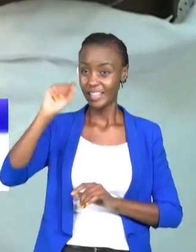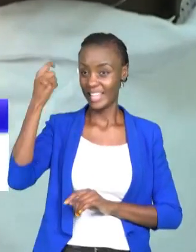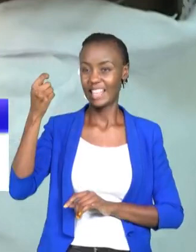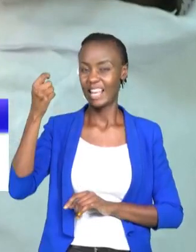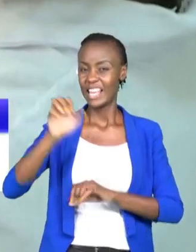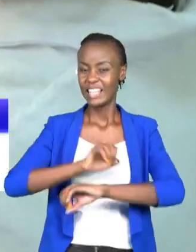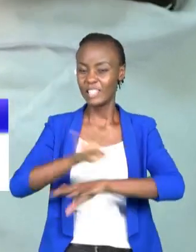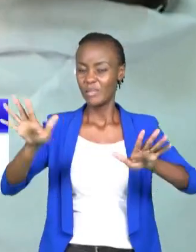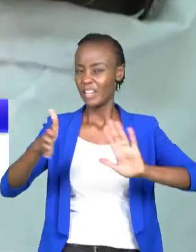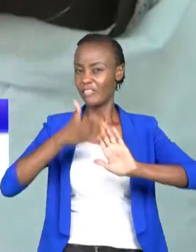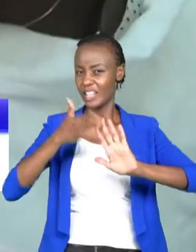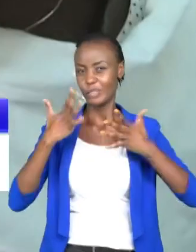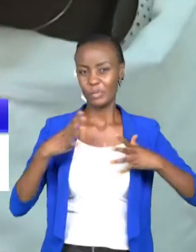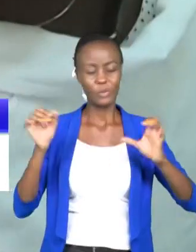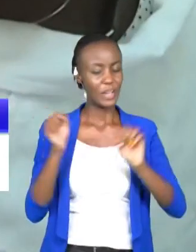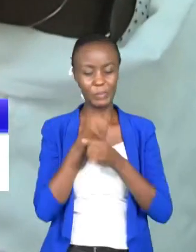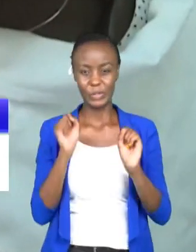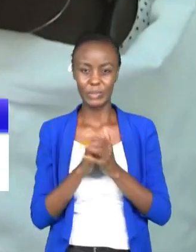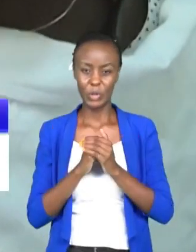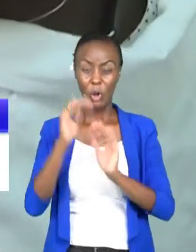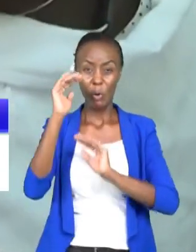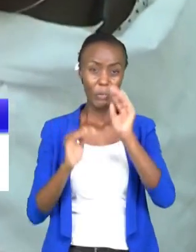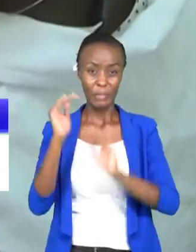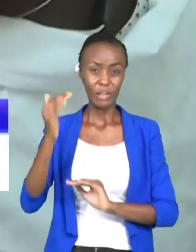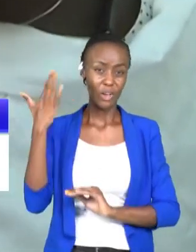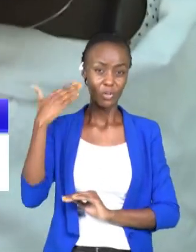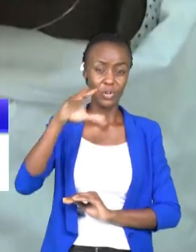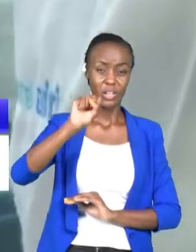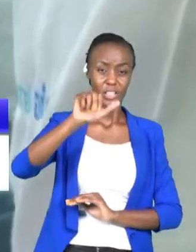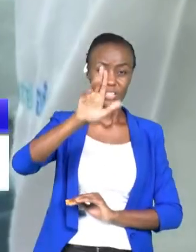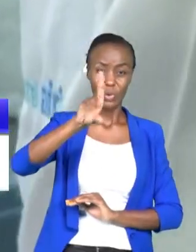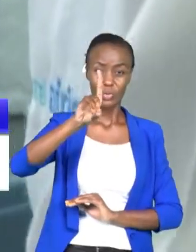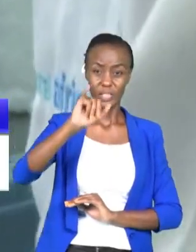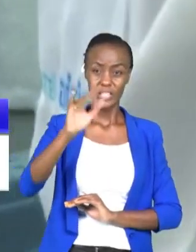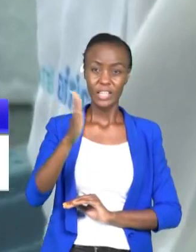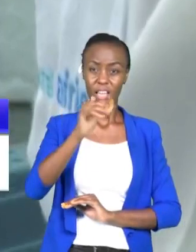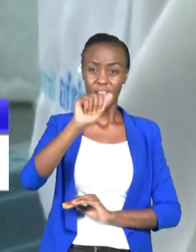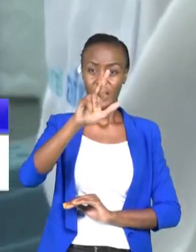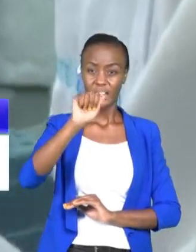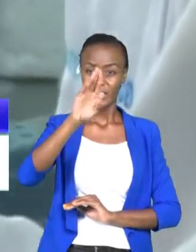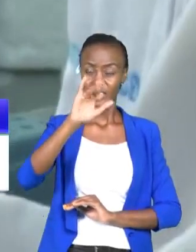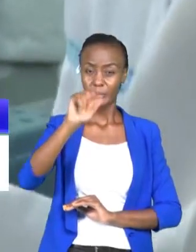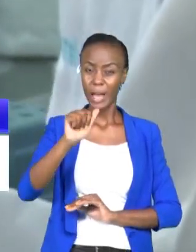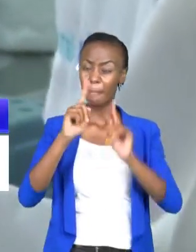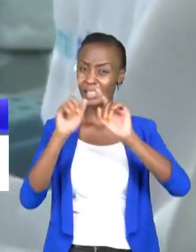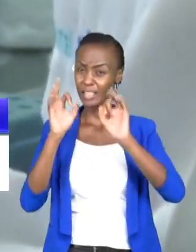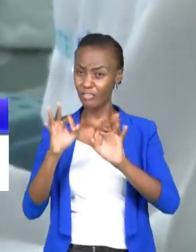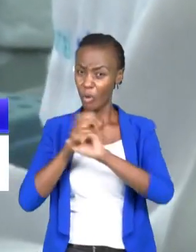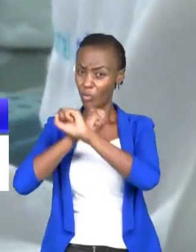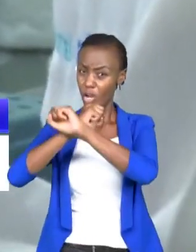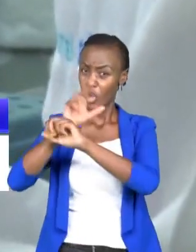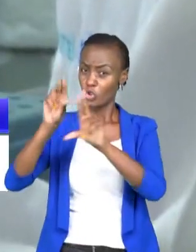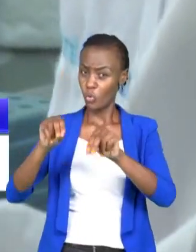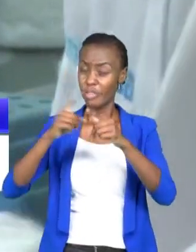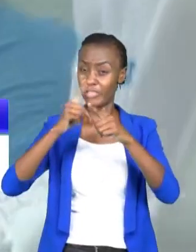easily transmittable to humans compared to that in Saudi Arabia, though they warn that if this disease is not handled with care and precaution, it may